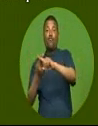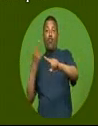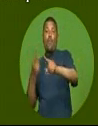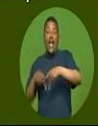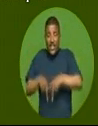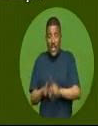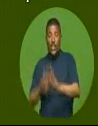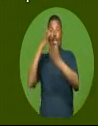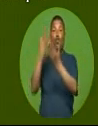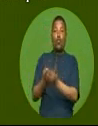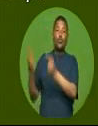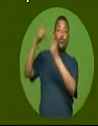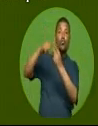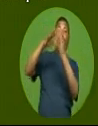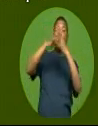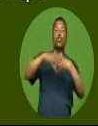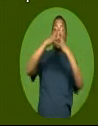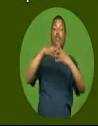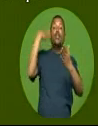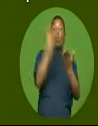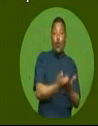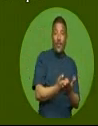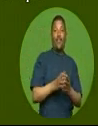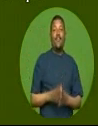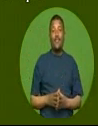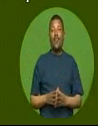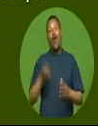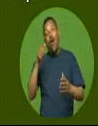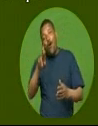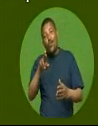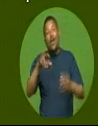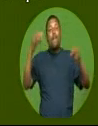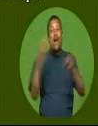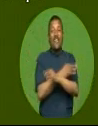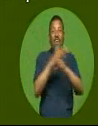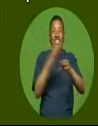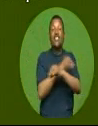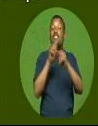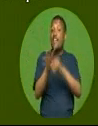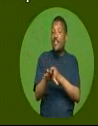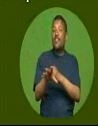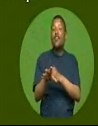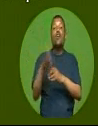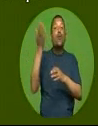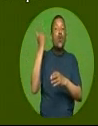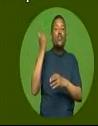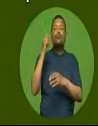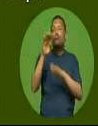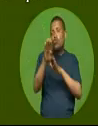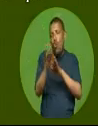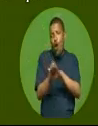agricultural economy to industrial economy or manufacturing sector was too